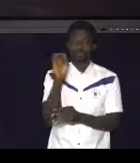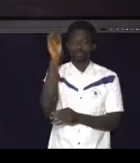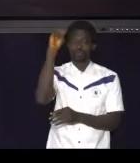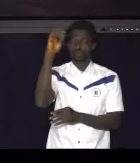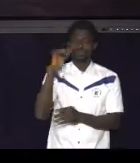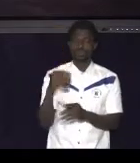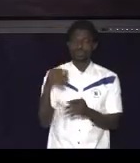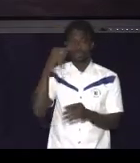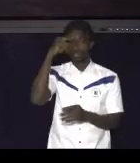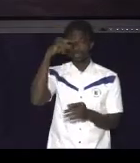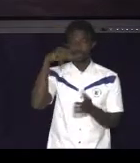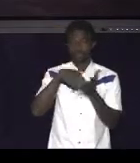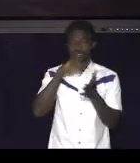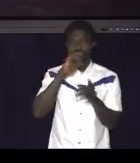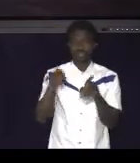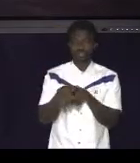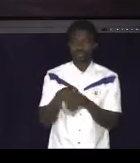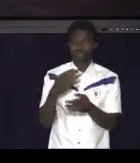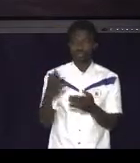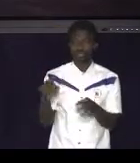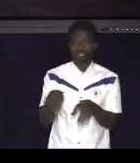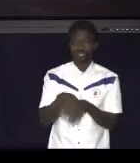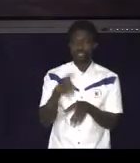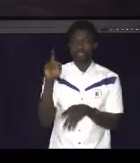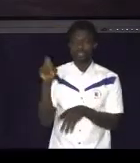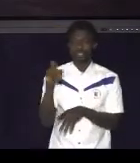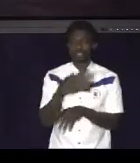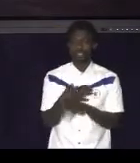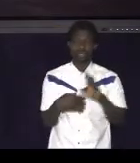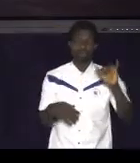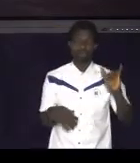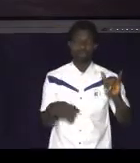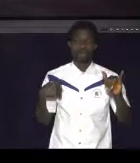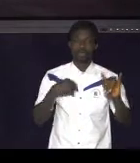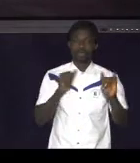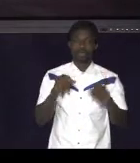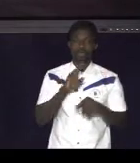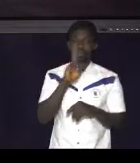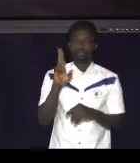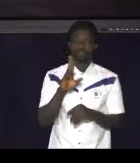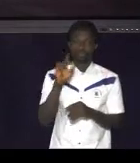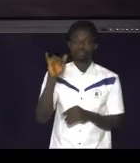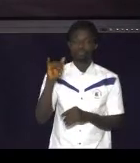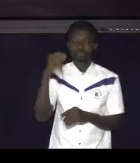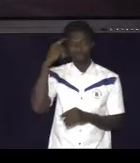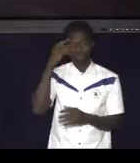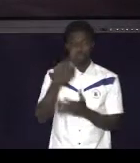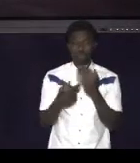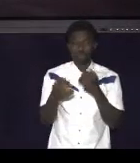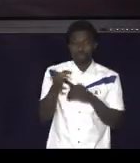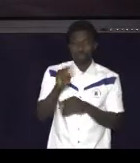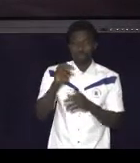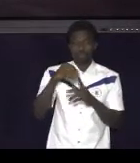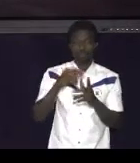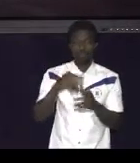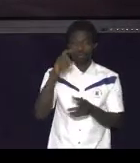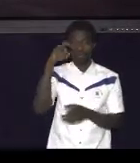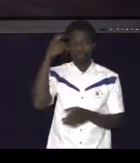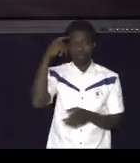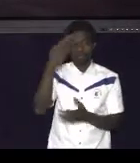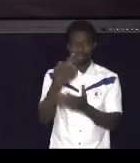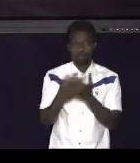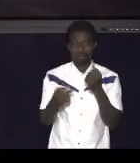degrees because this is the same thing as X and this is also the same thing as Y. So we can use Y for both of them or X for both of them.